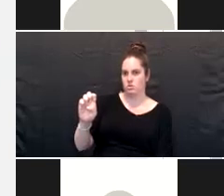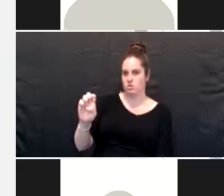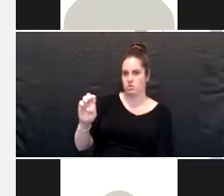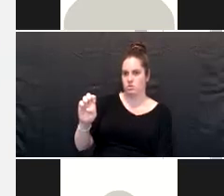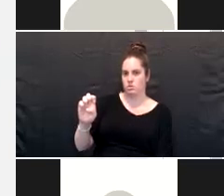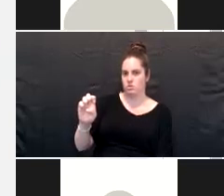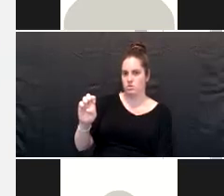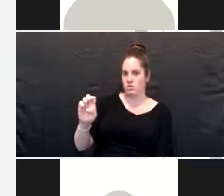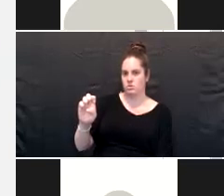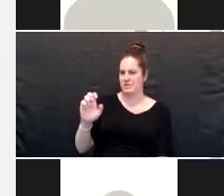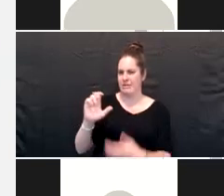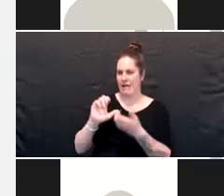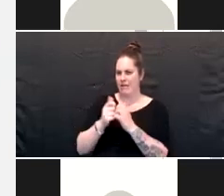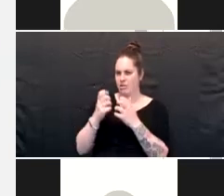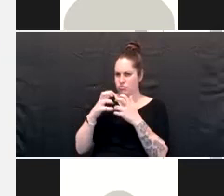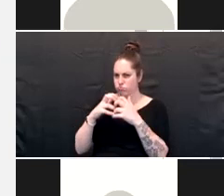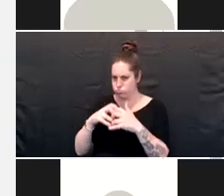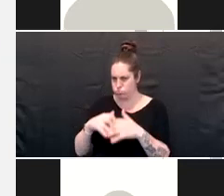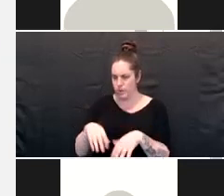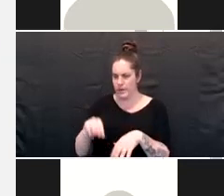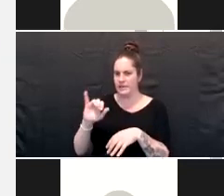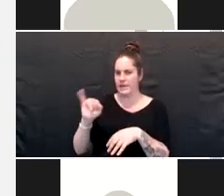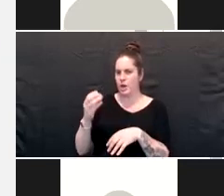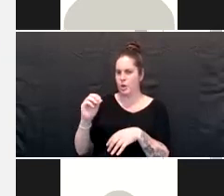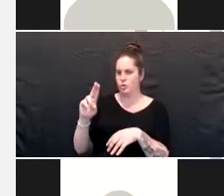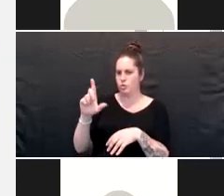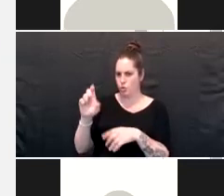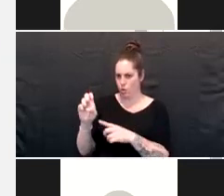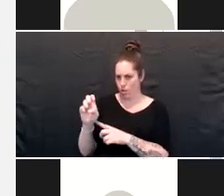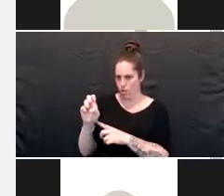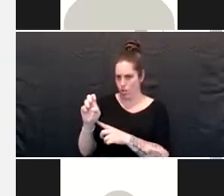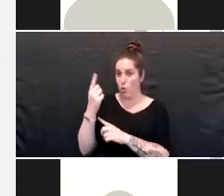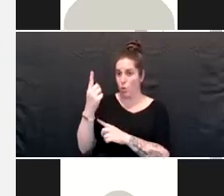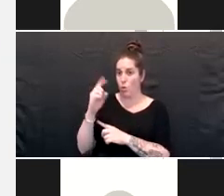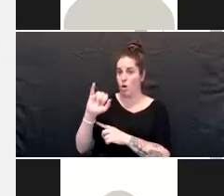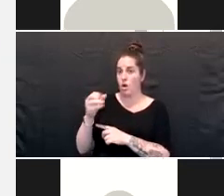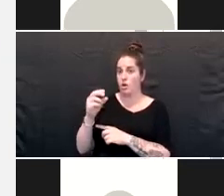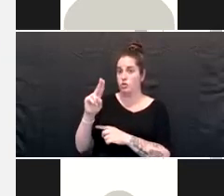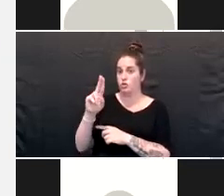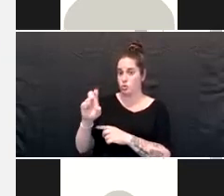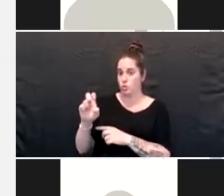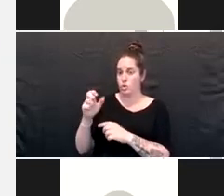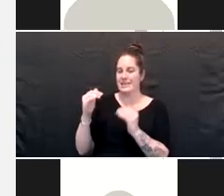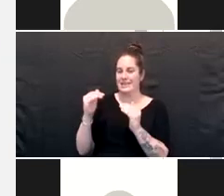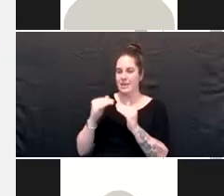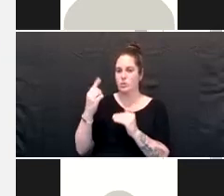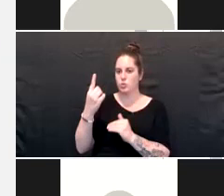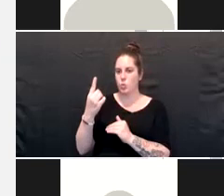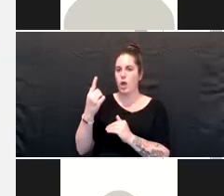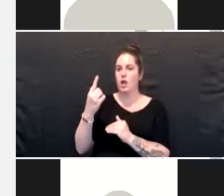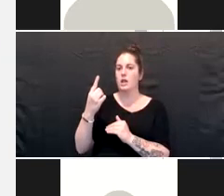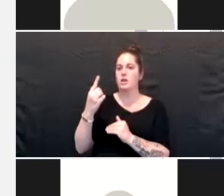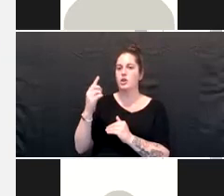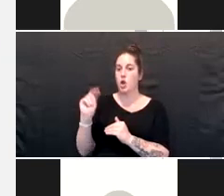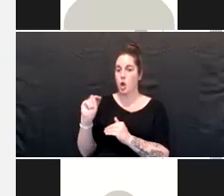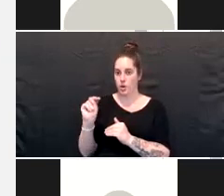break down a joule is 1 joule equals 1 Newton meter.